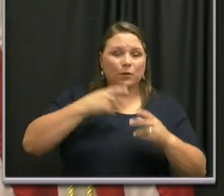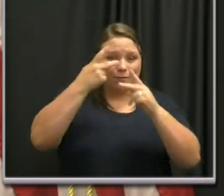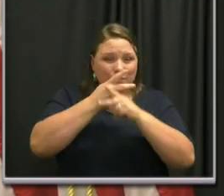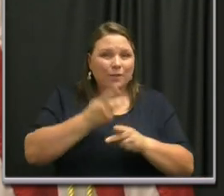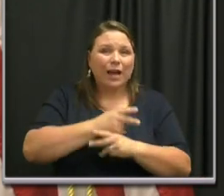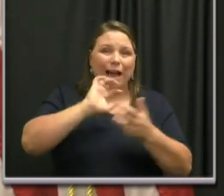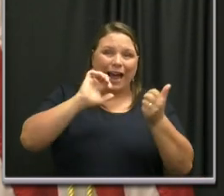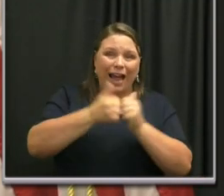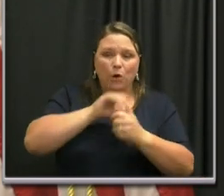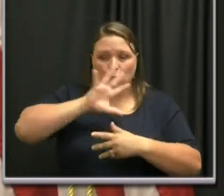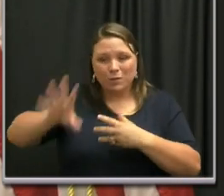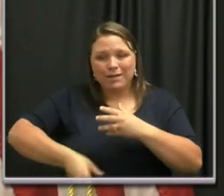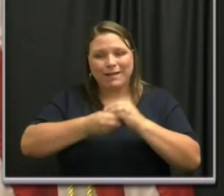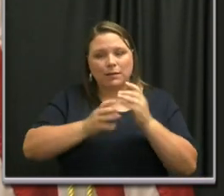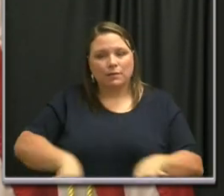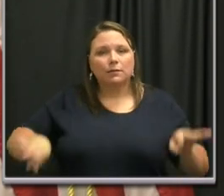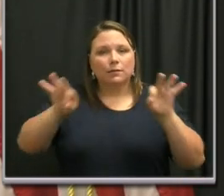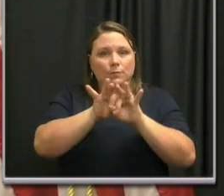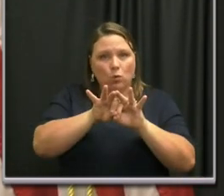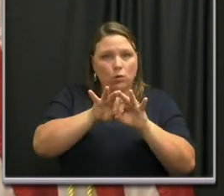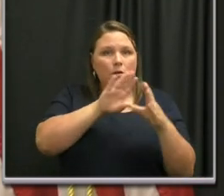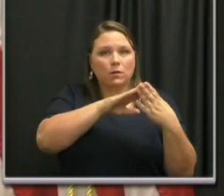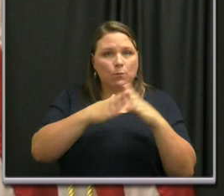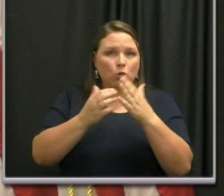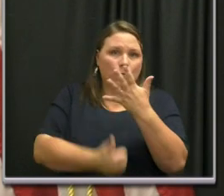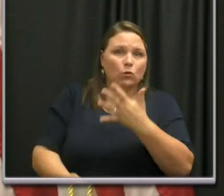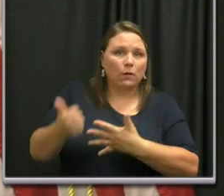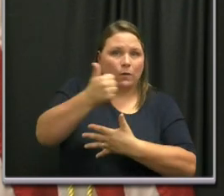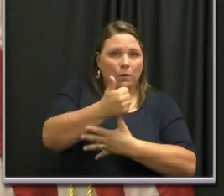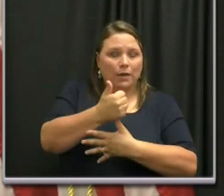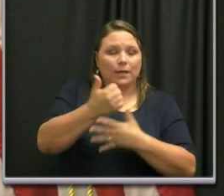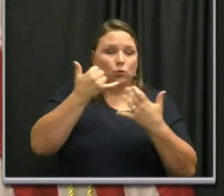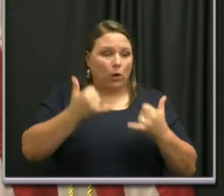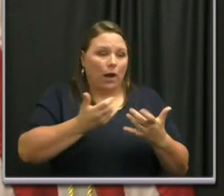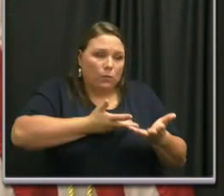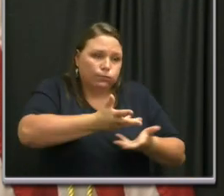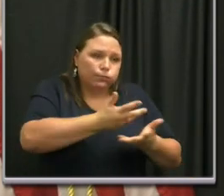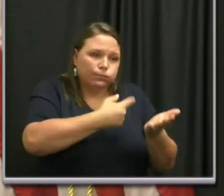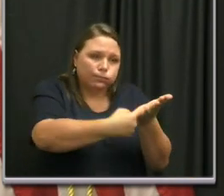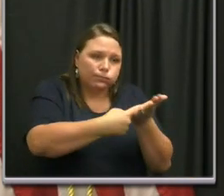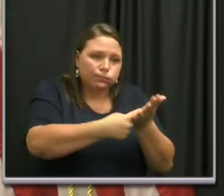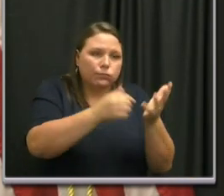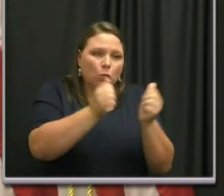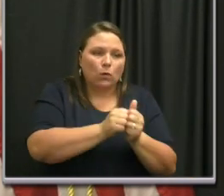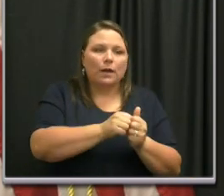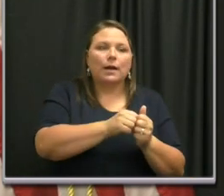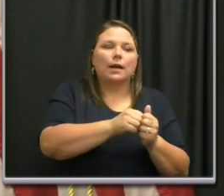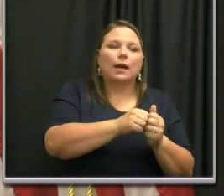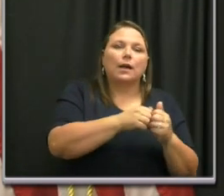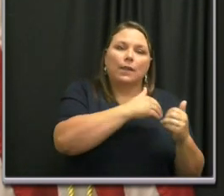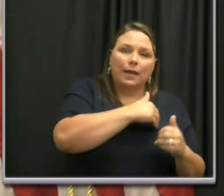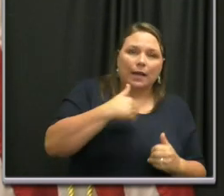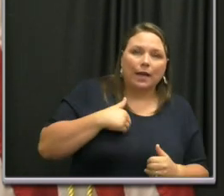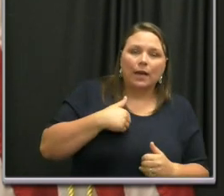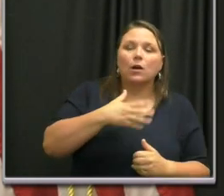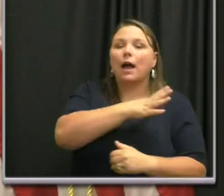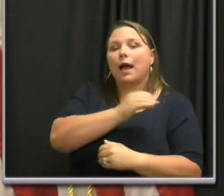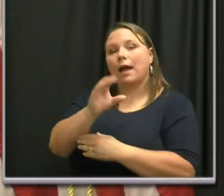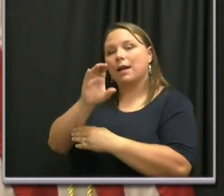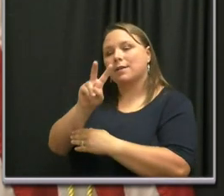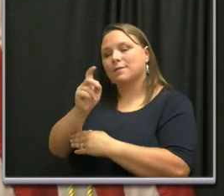squeeze in these needed community priorities. We're in active discussions also with the vendors about how perhaps we